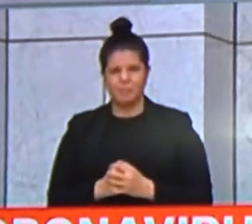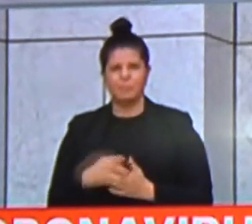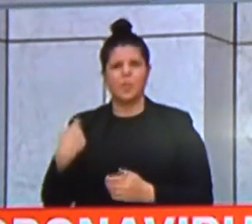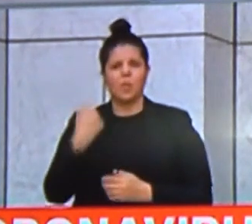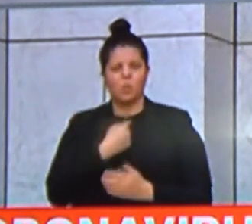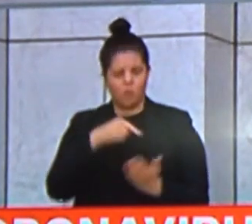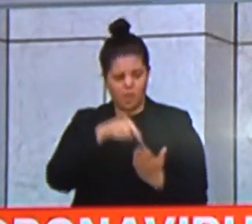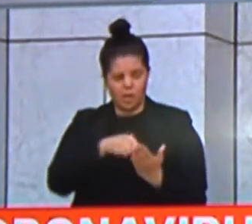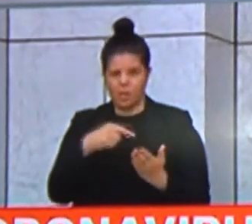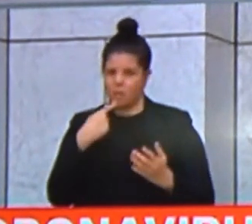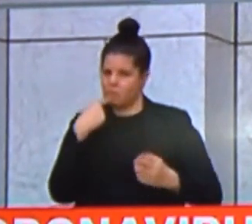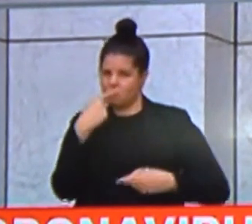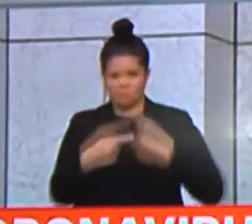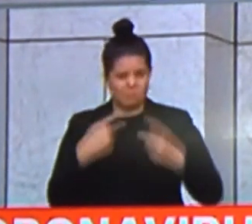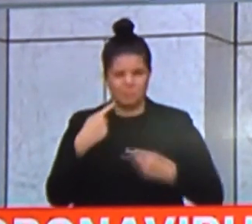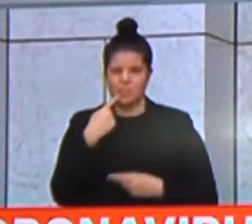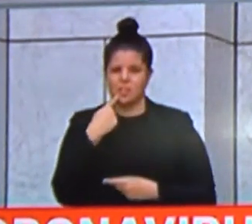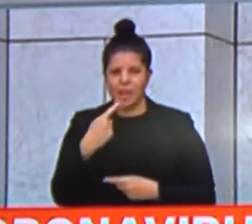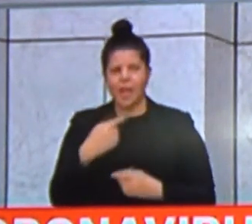753.7 in South Korea,